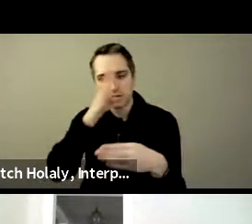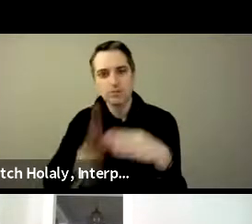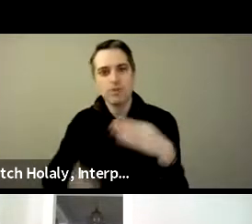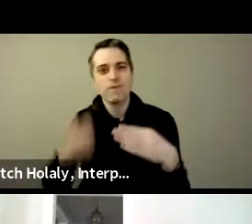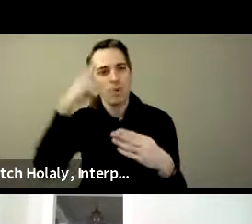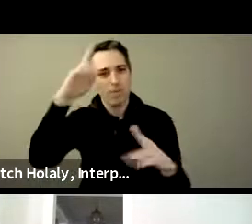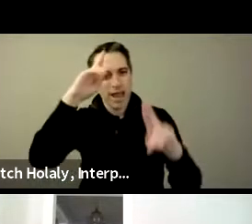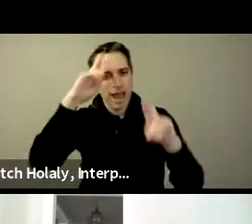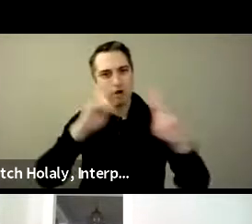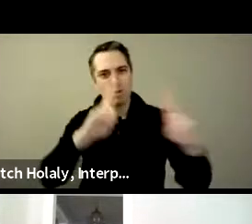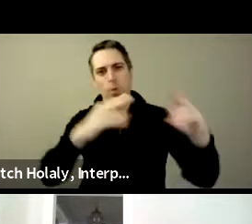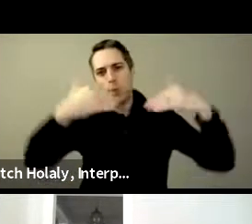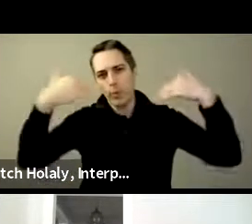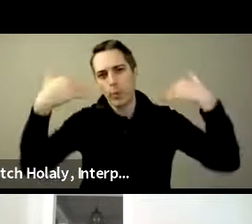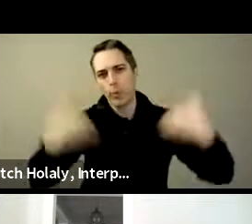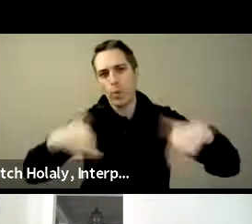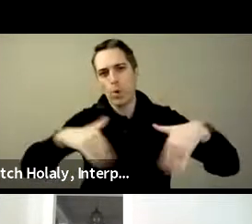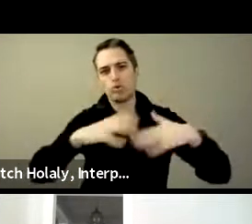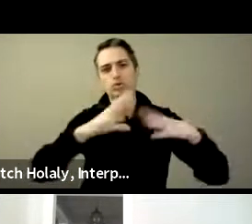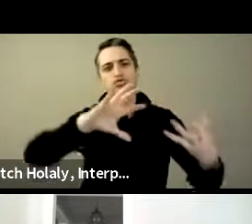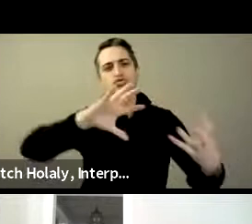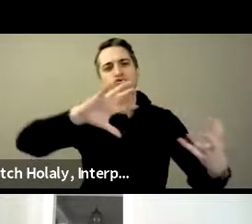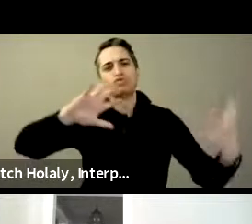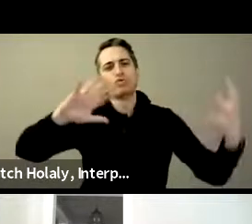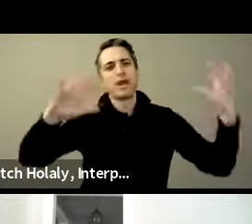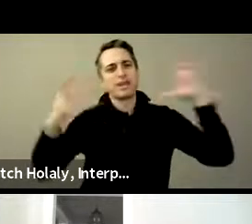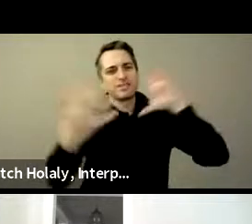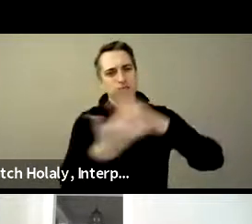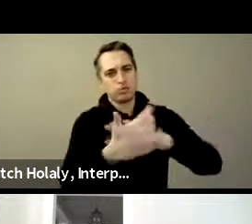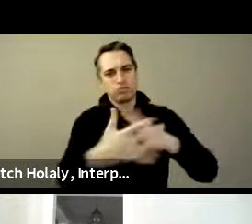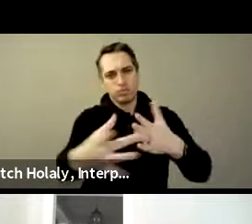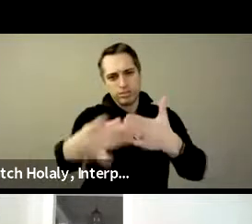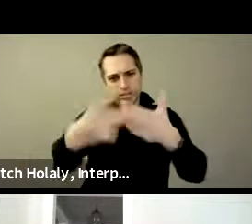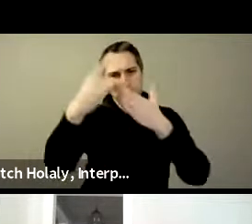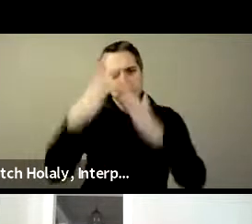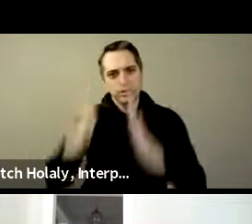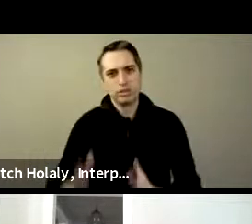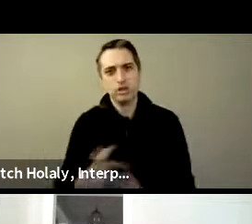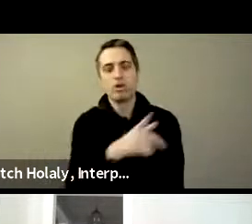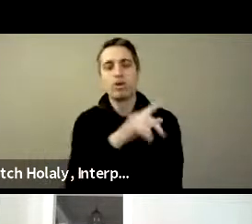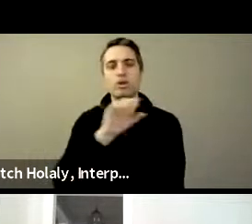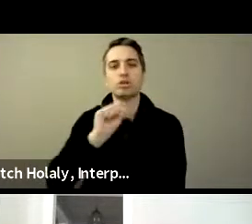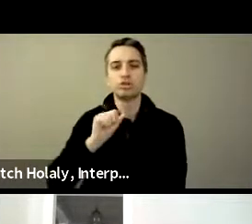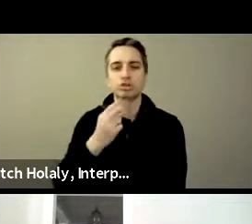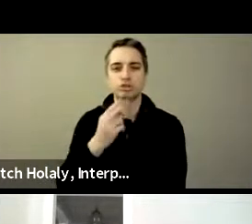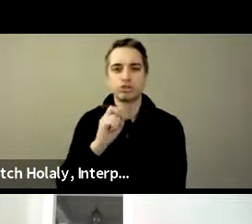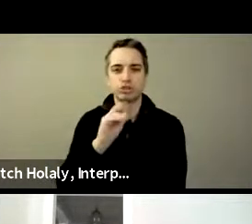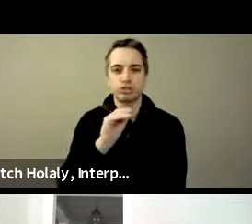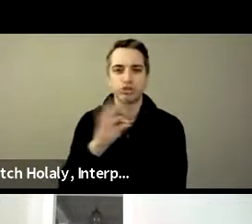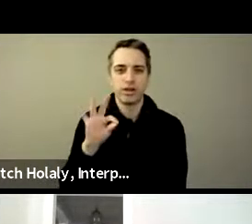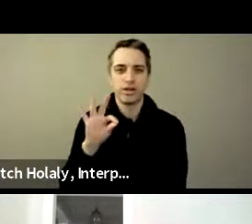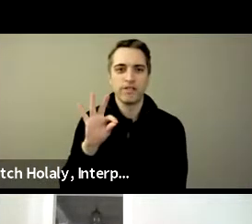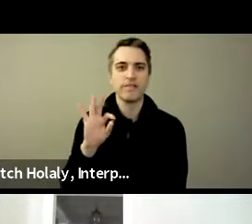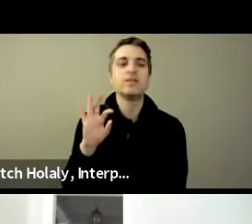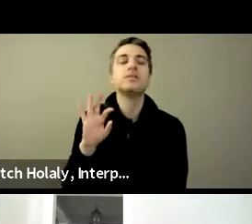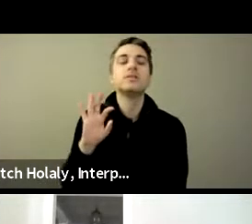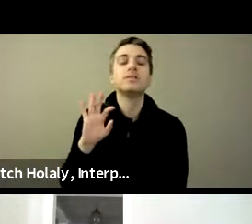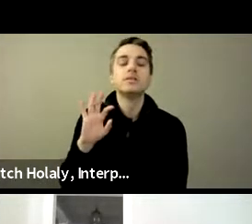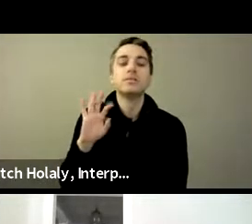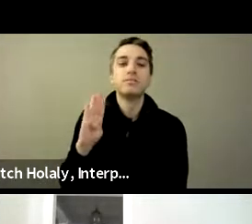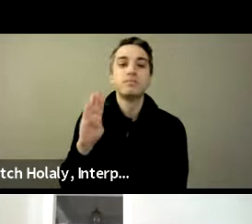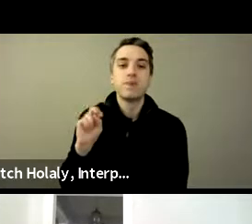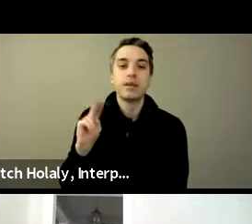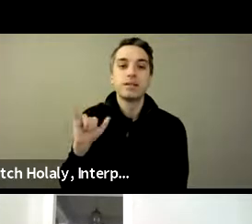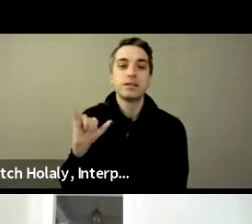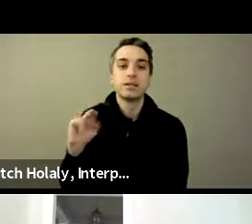honorable and the legendary, transformational and indelible Sheriff Benny Napoleon. And thank you, Commissioner Combs. And